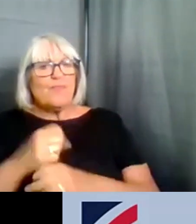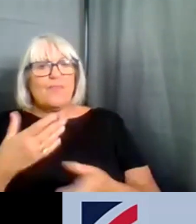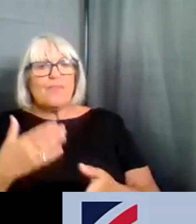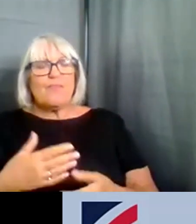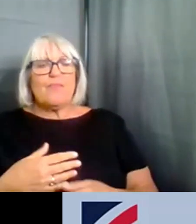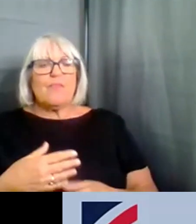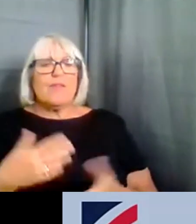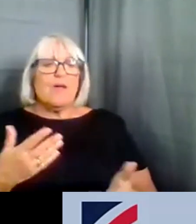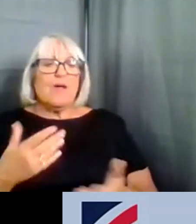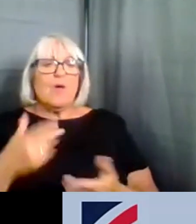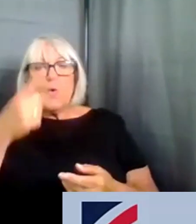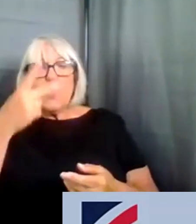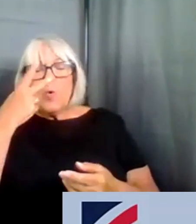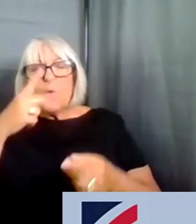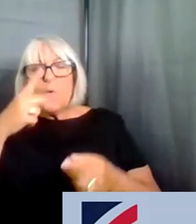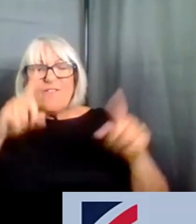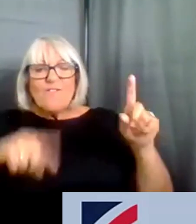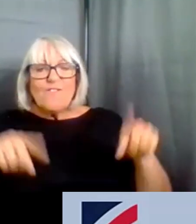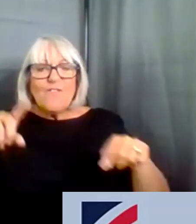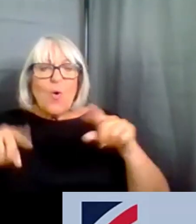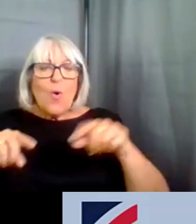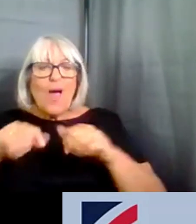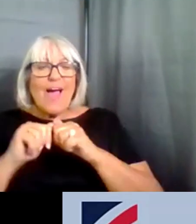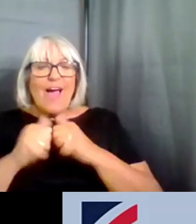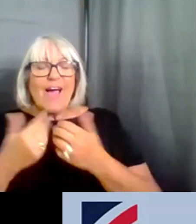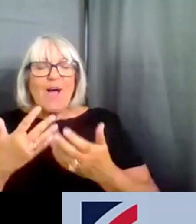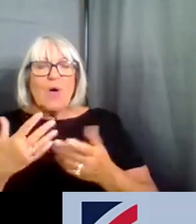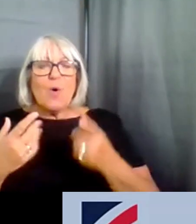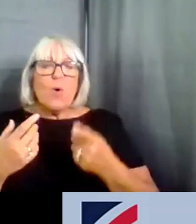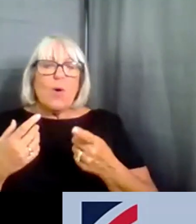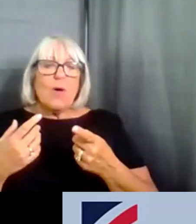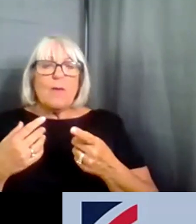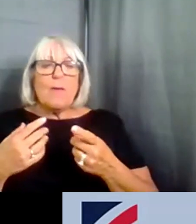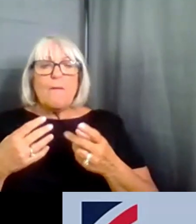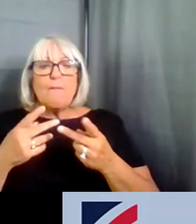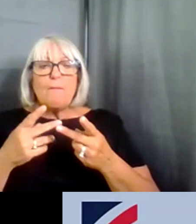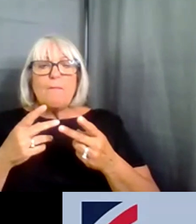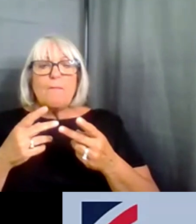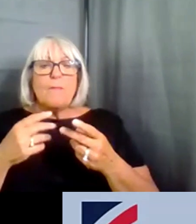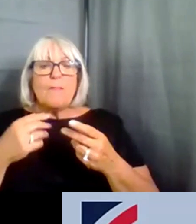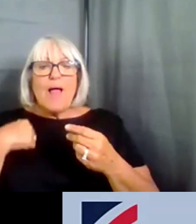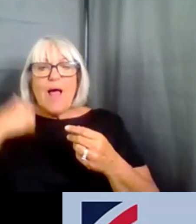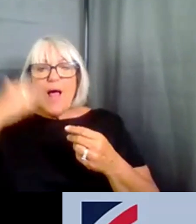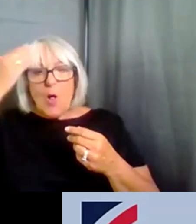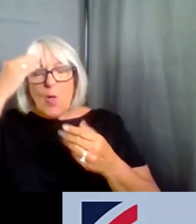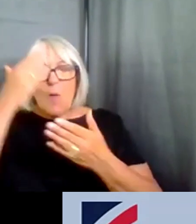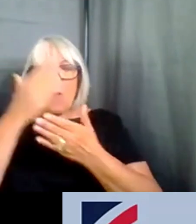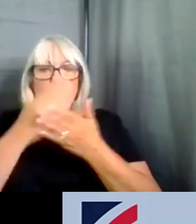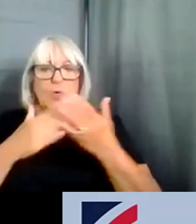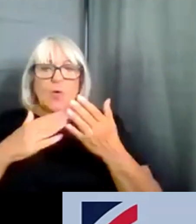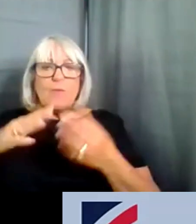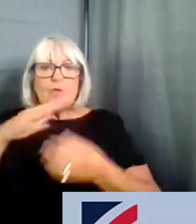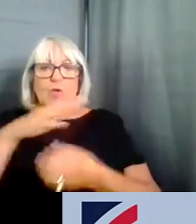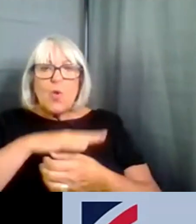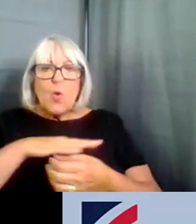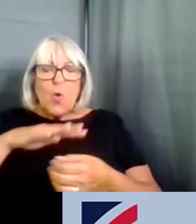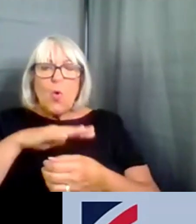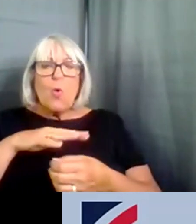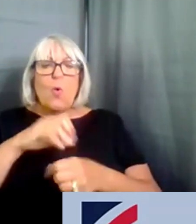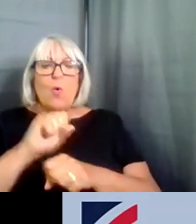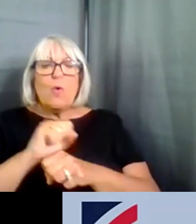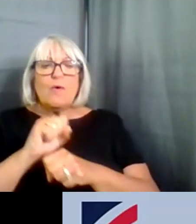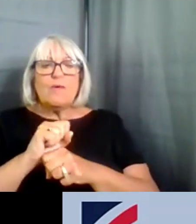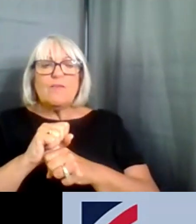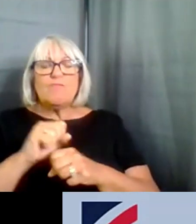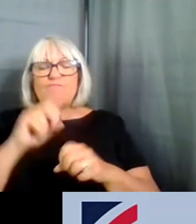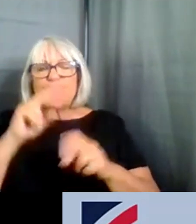places and ways. And I do know that there are a number of local workforce boards really have doubled down on the career pathway strategies